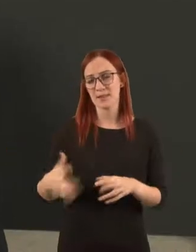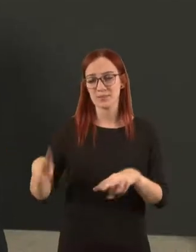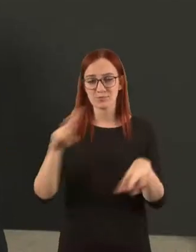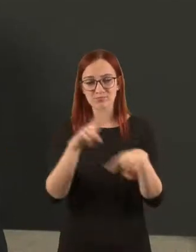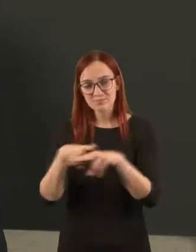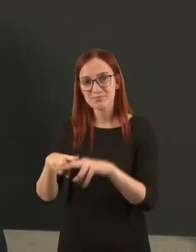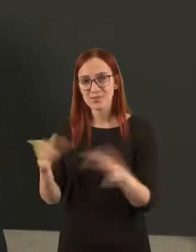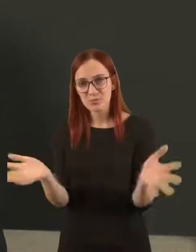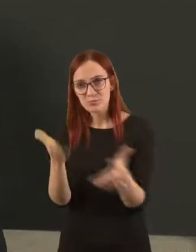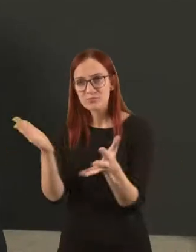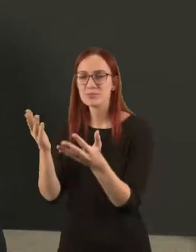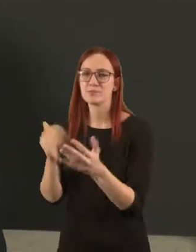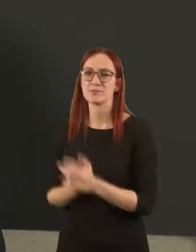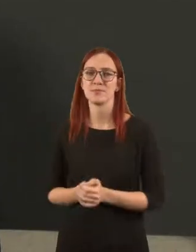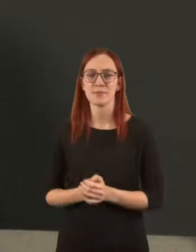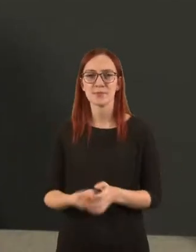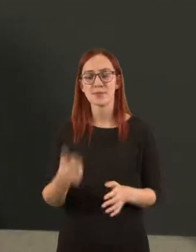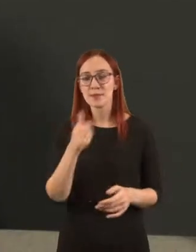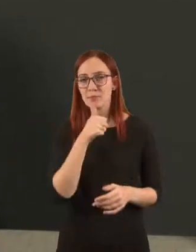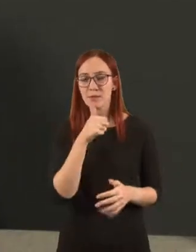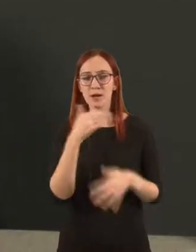that tax income,